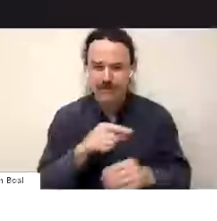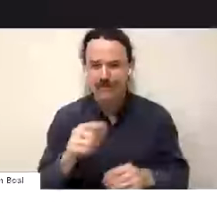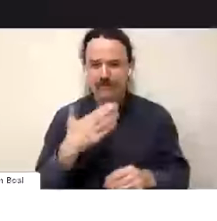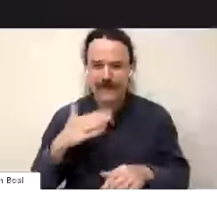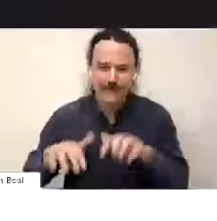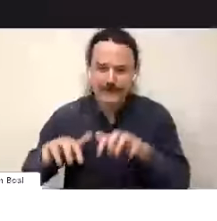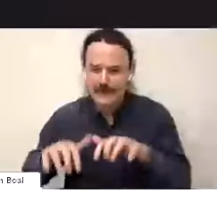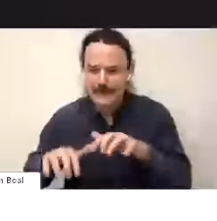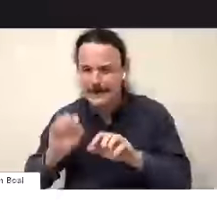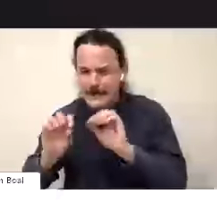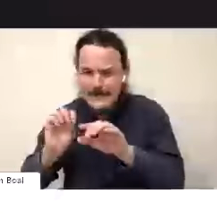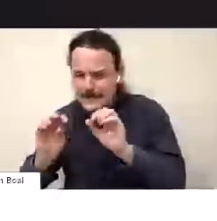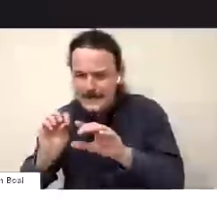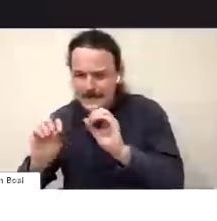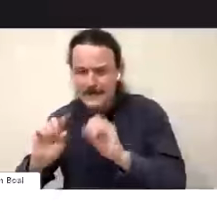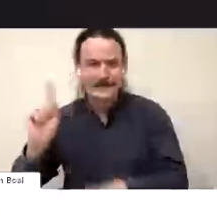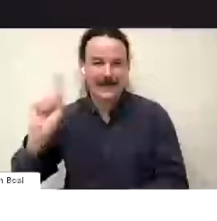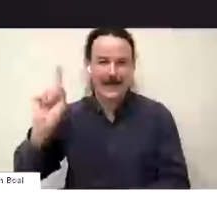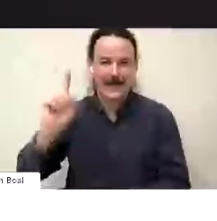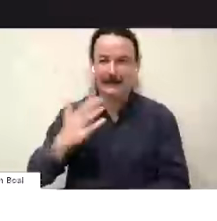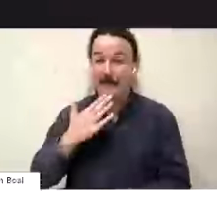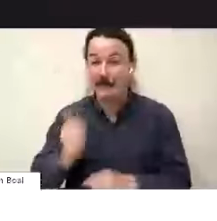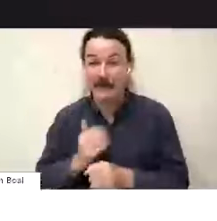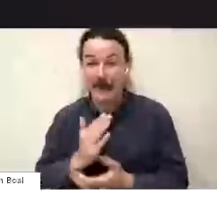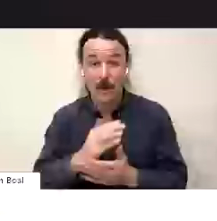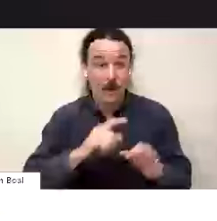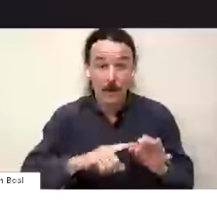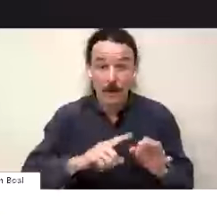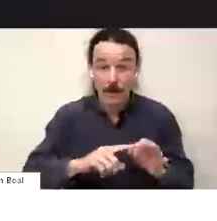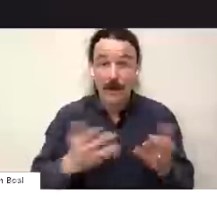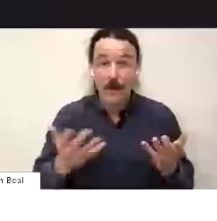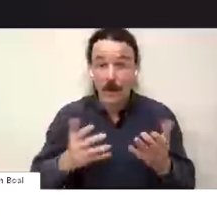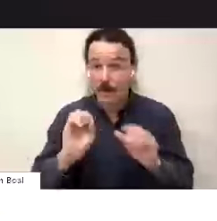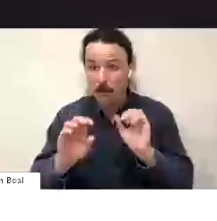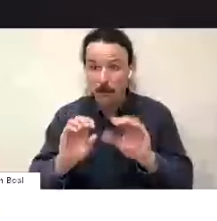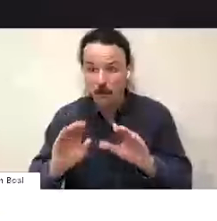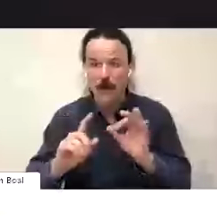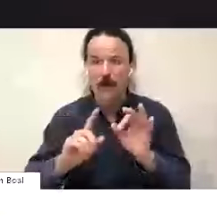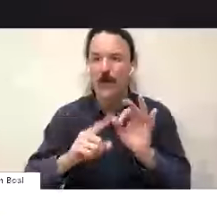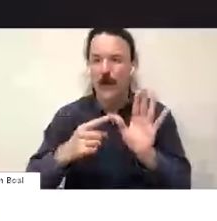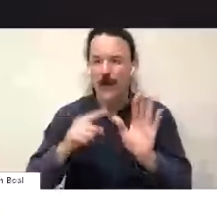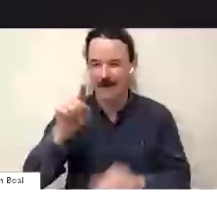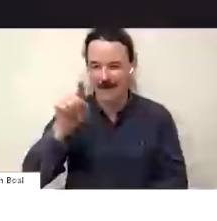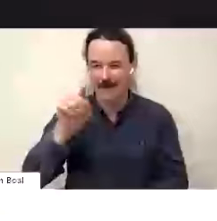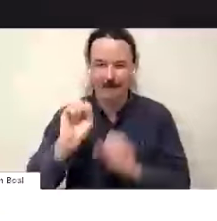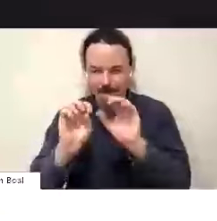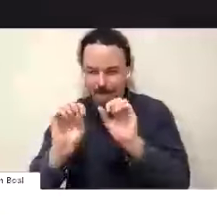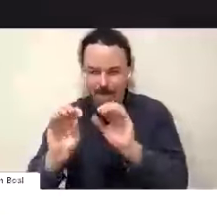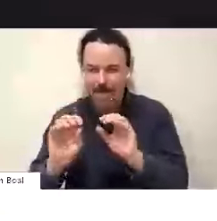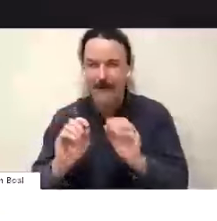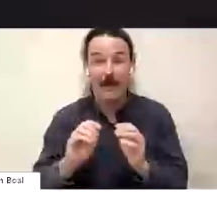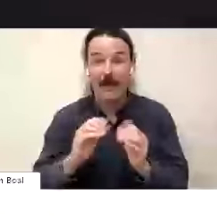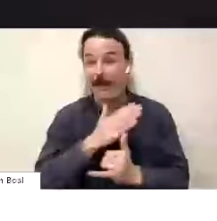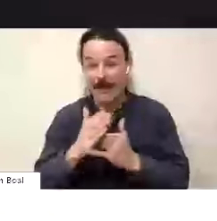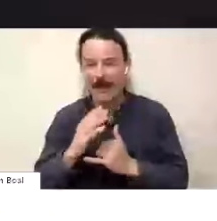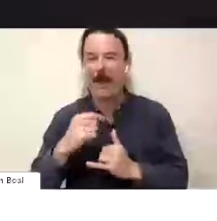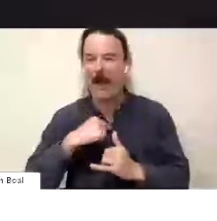session, so please make sure that your questions are put in the Q&A box, and we'll facilitate a Q&A session at the end of the